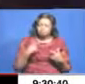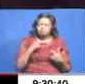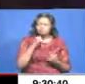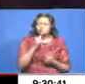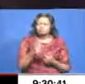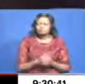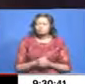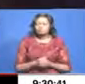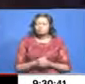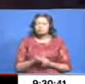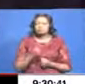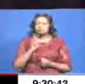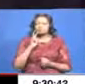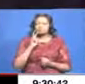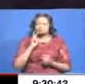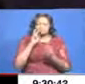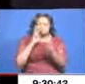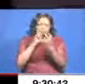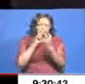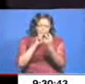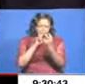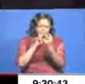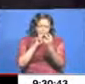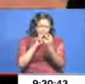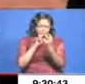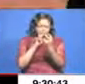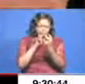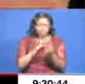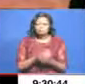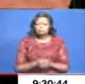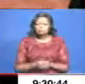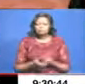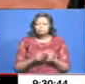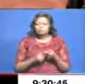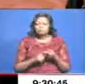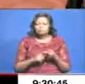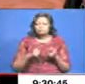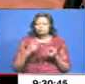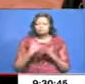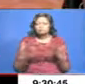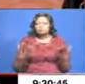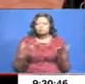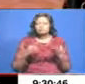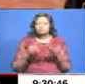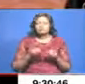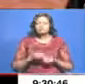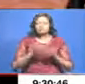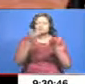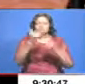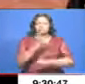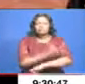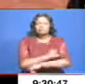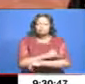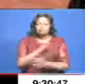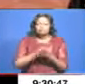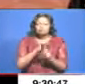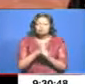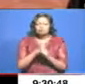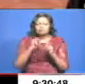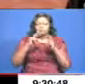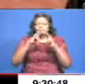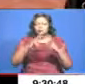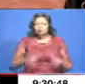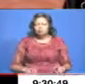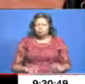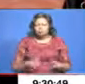by looking at the retina. The machines are going to institutions that are conducting this research, being